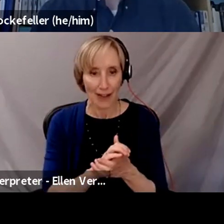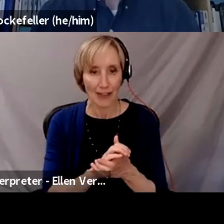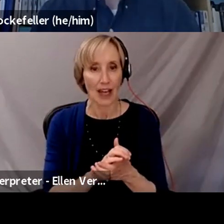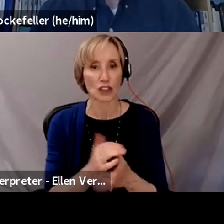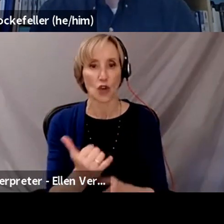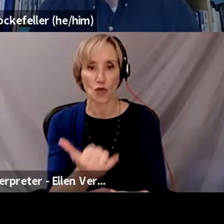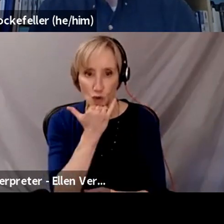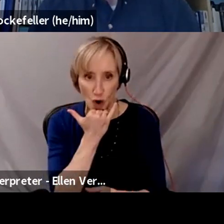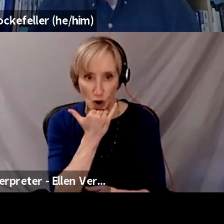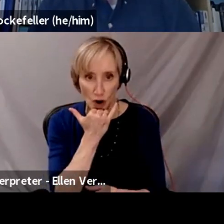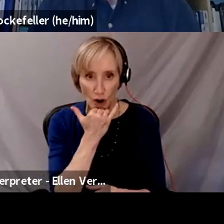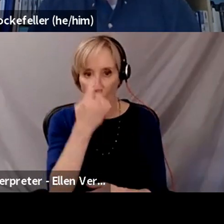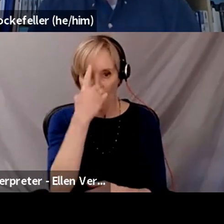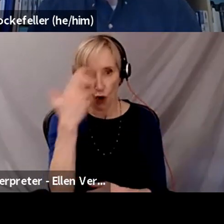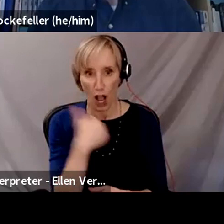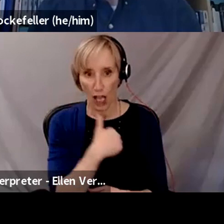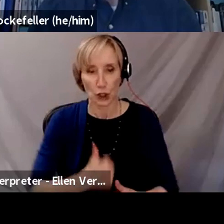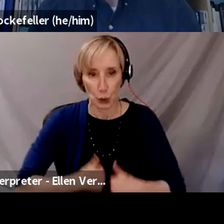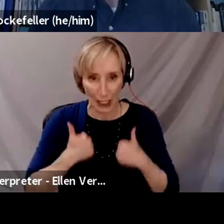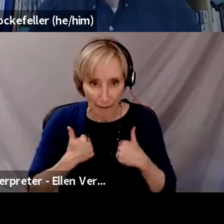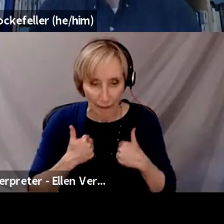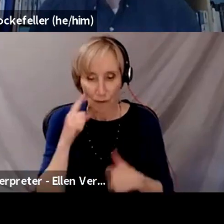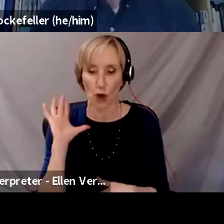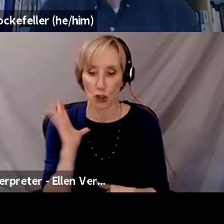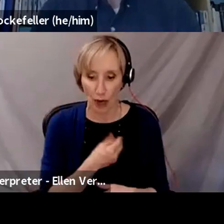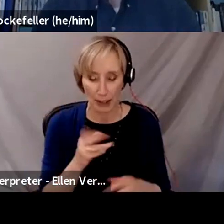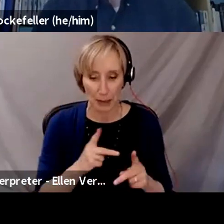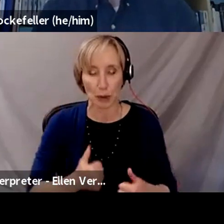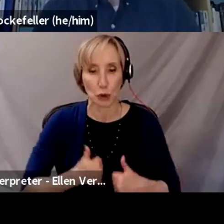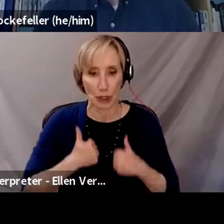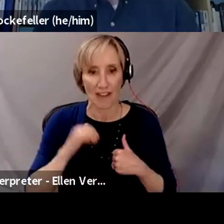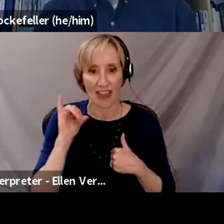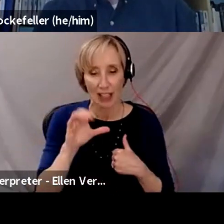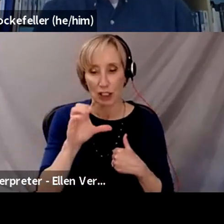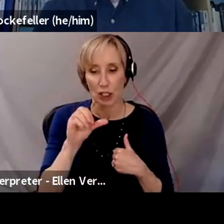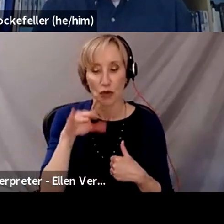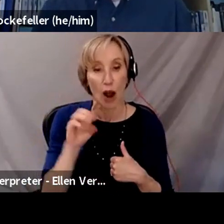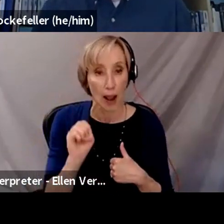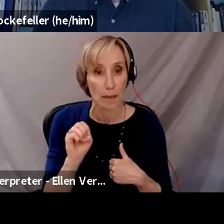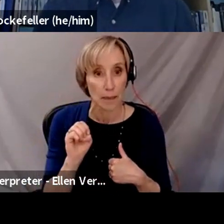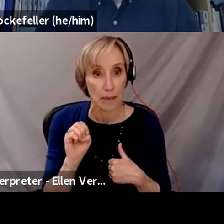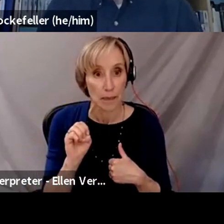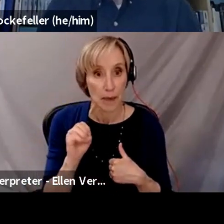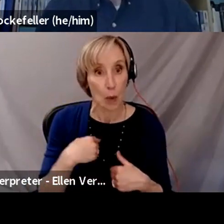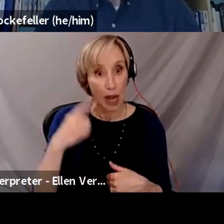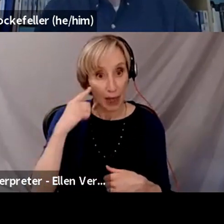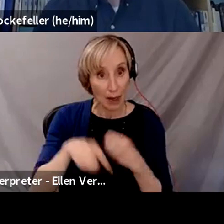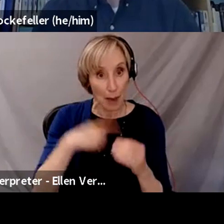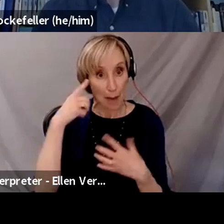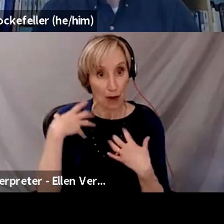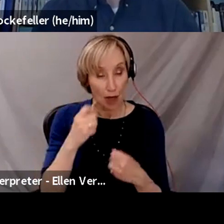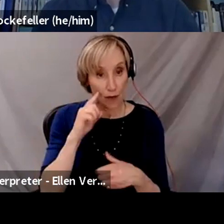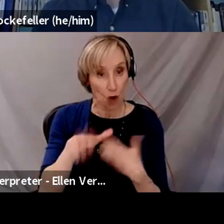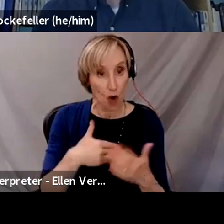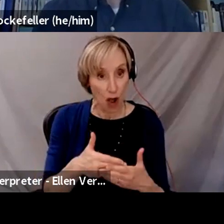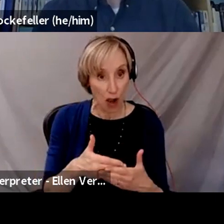for trans people to exist, for queer people to exist. And when I think about mental health for all, I also think about